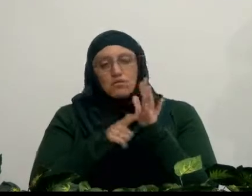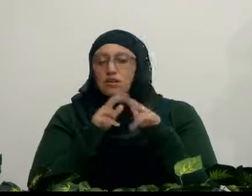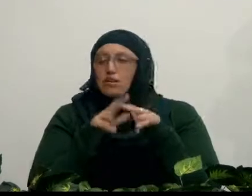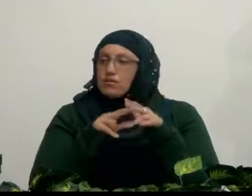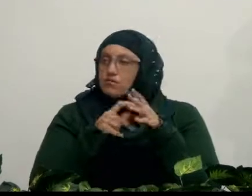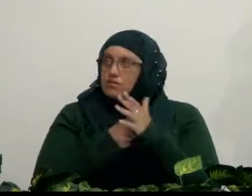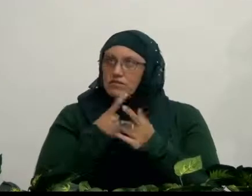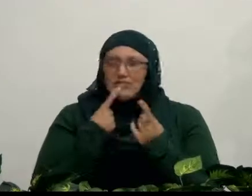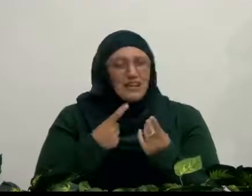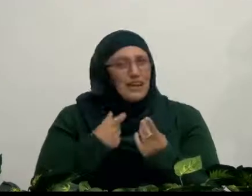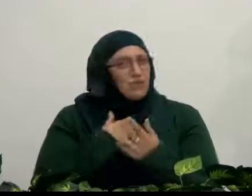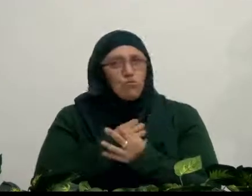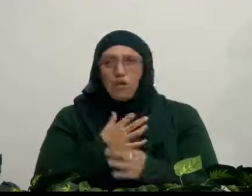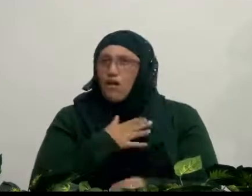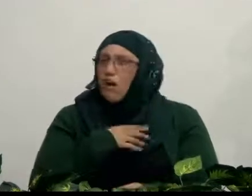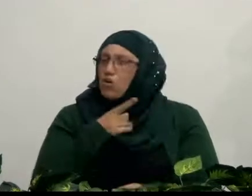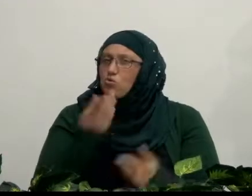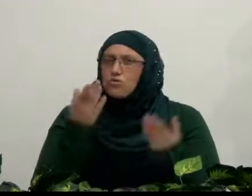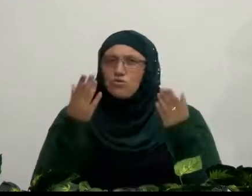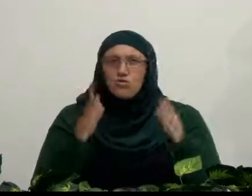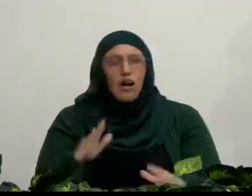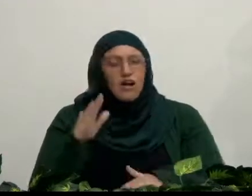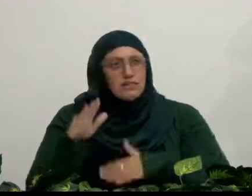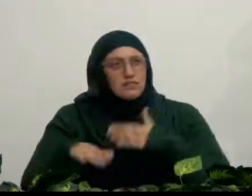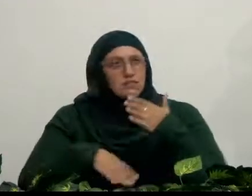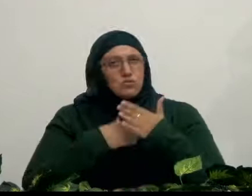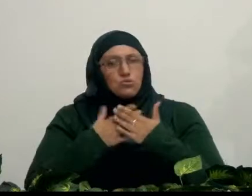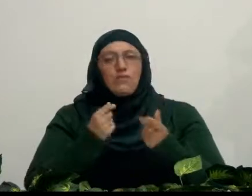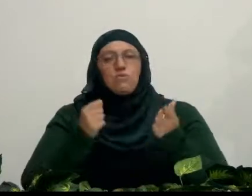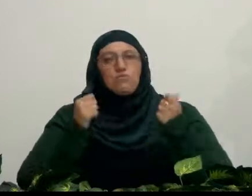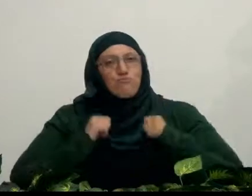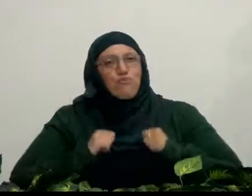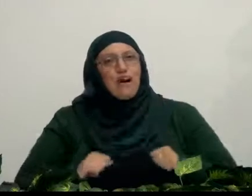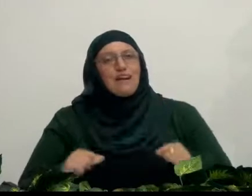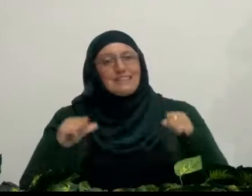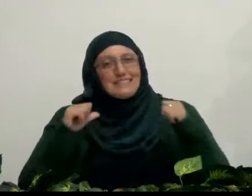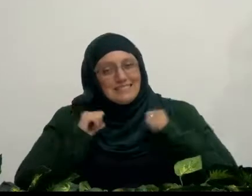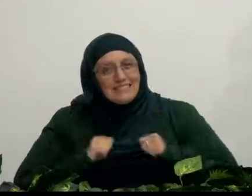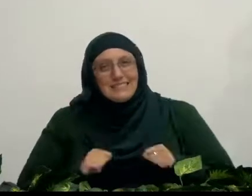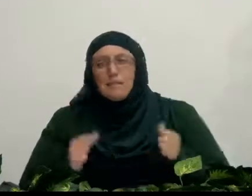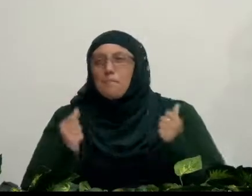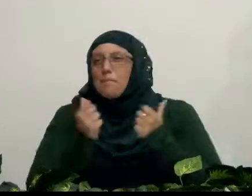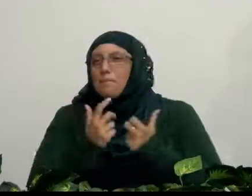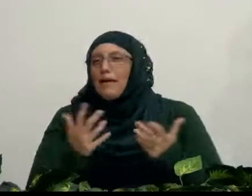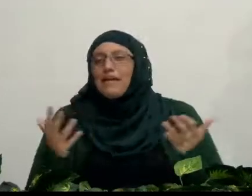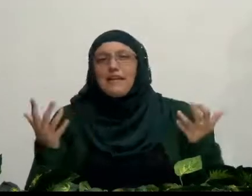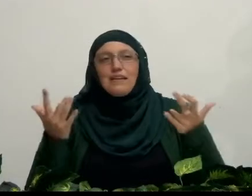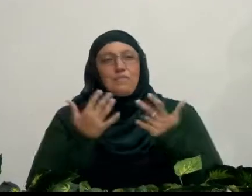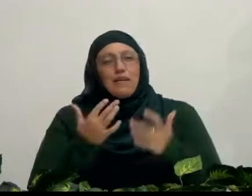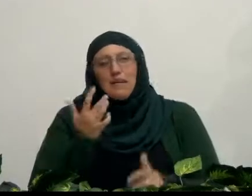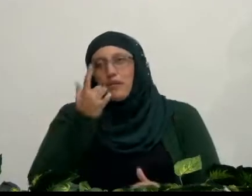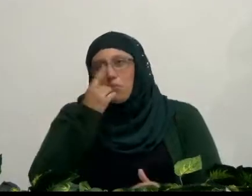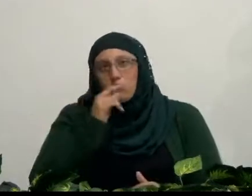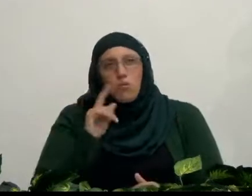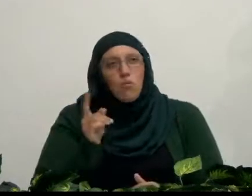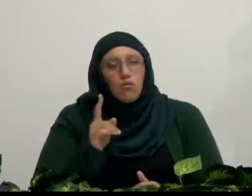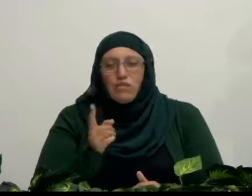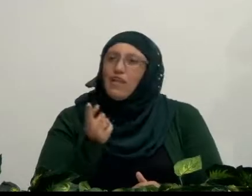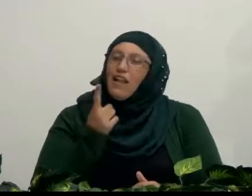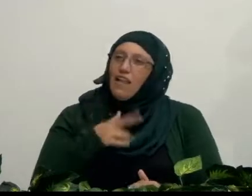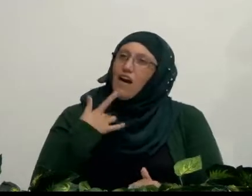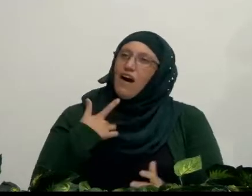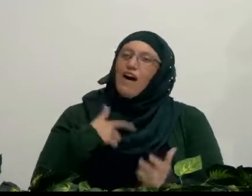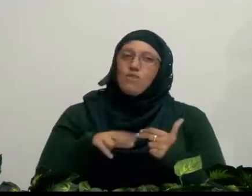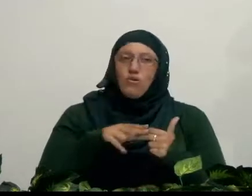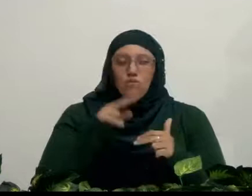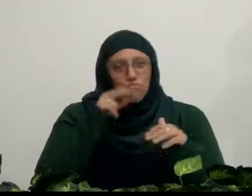like you to die unless you have practiced some, as many as possible, of the lifestyle, of the tradition,